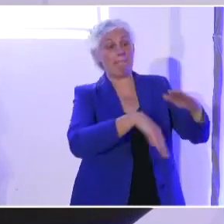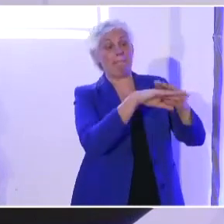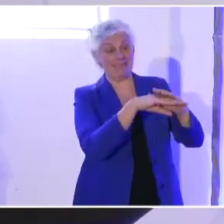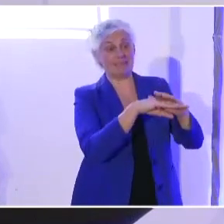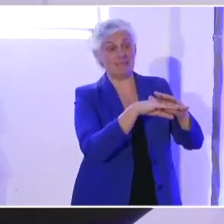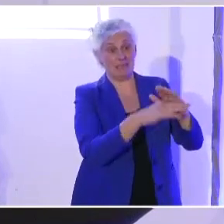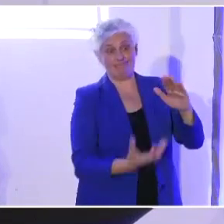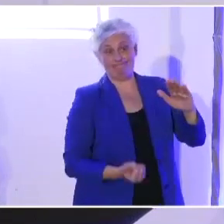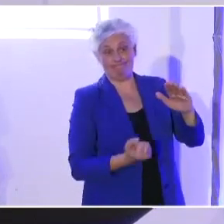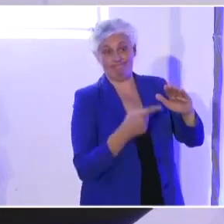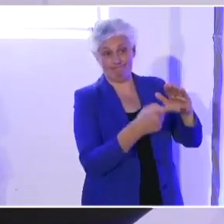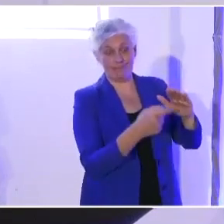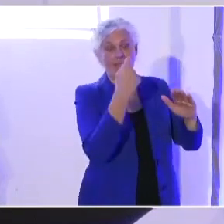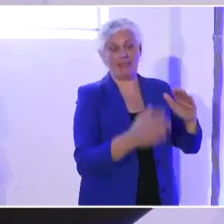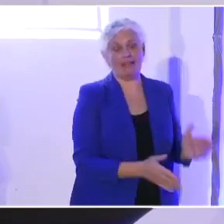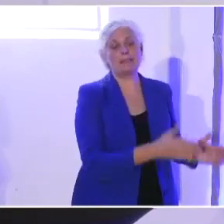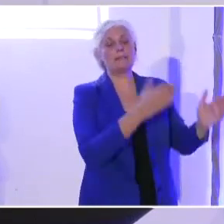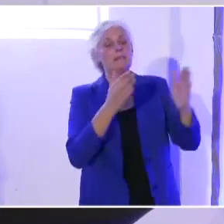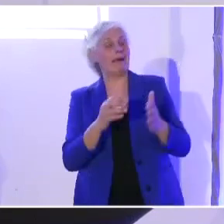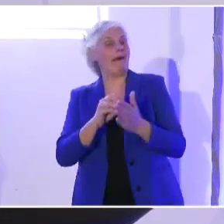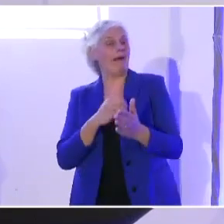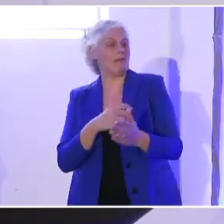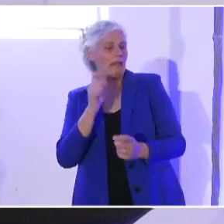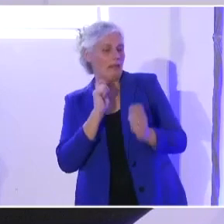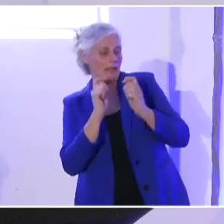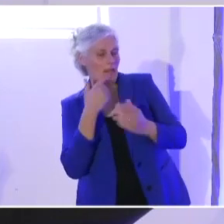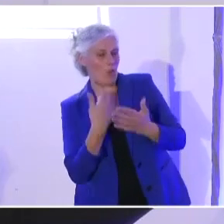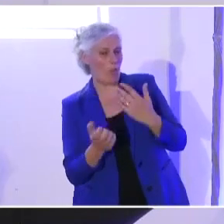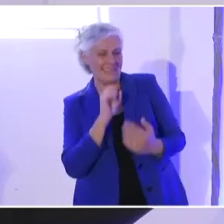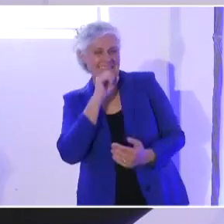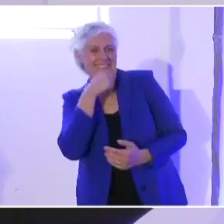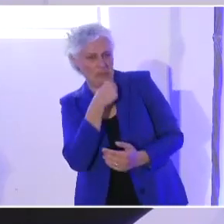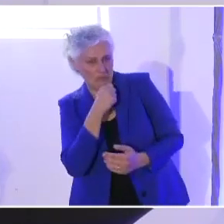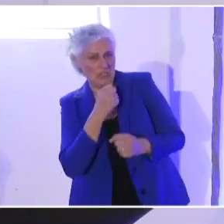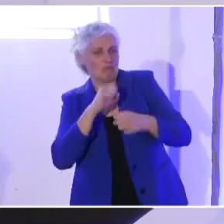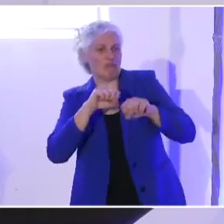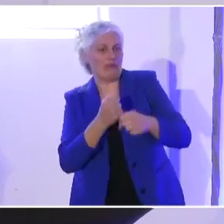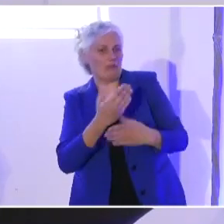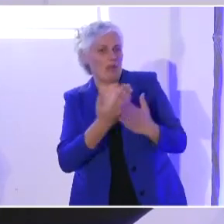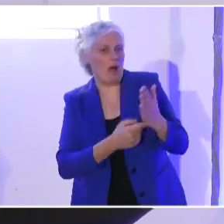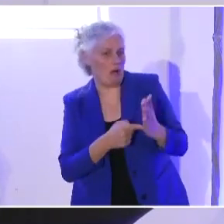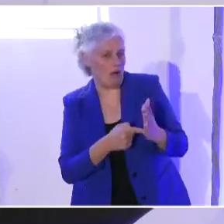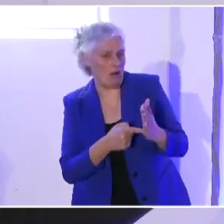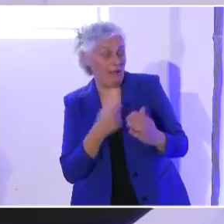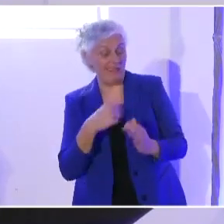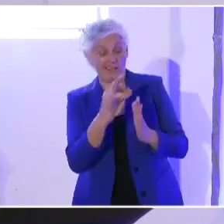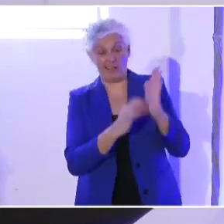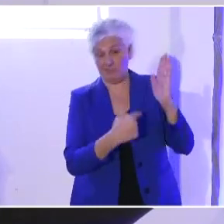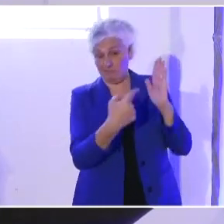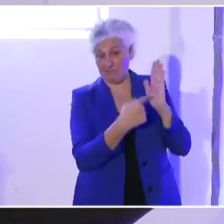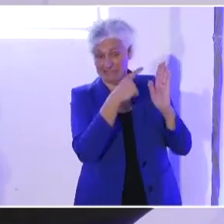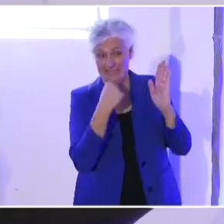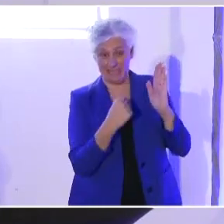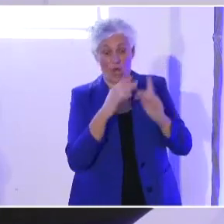turnover. And then the next step, you have to work out how serious is the infringement. And the guidelines say that you can have low,